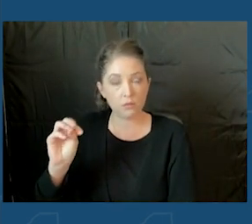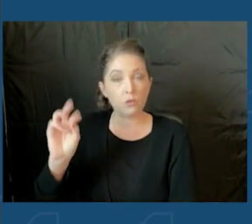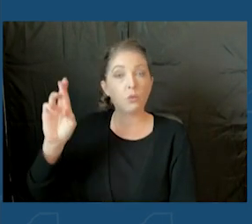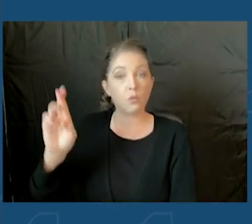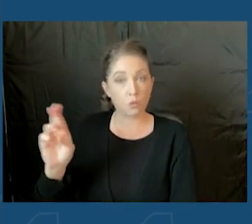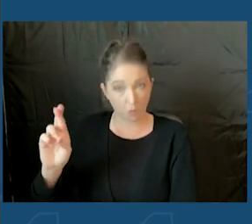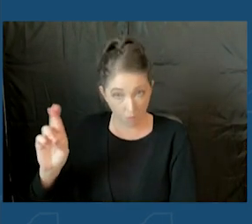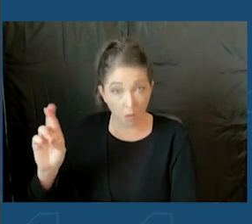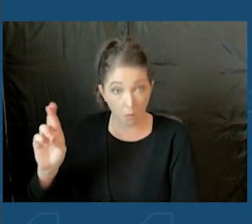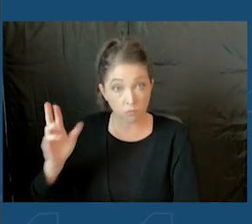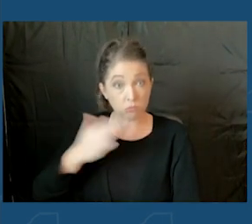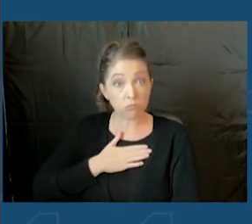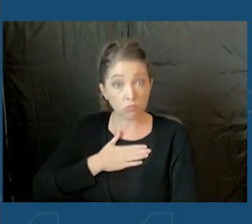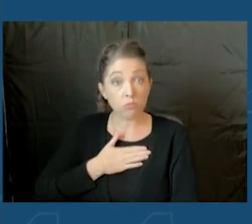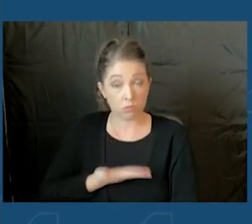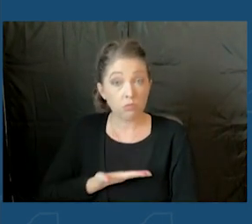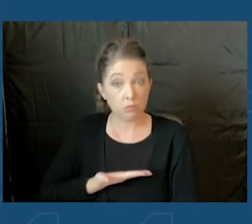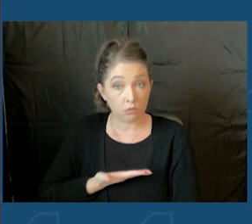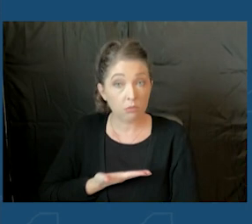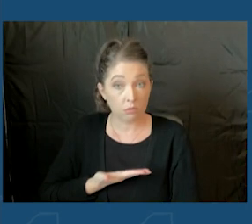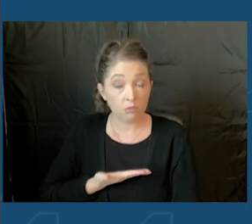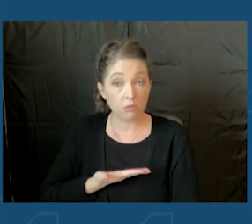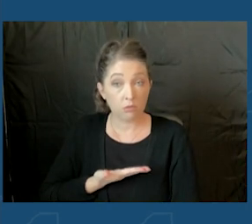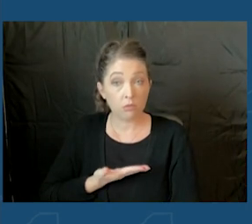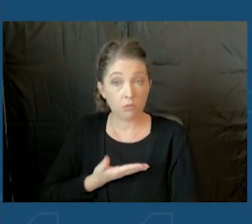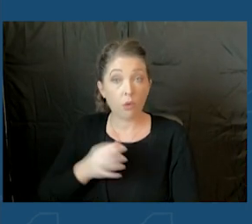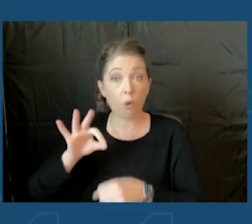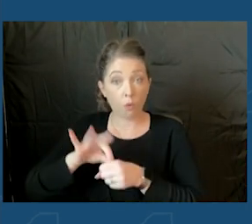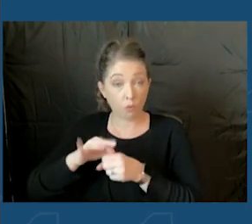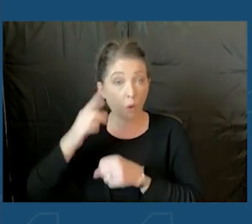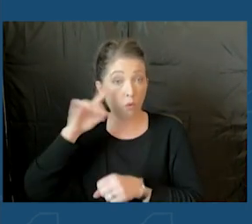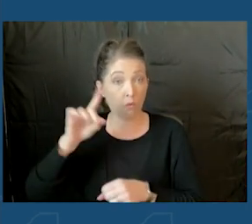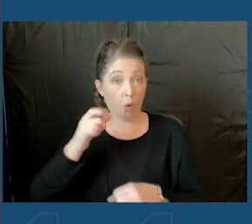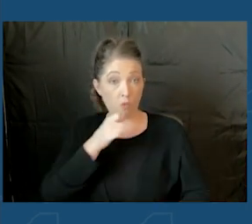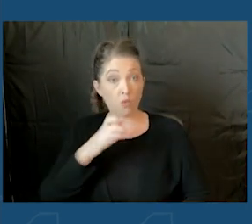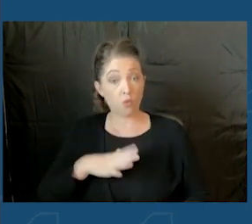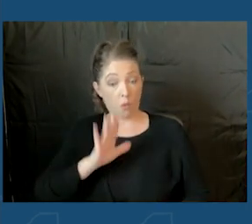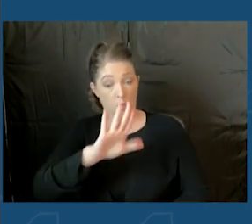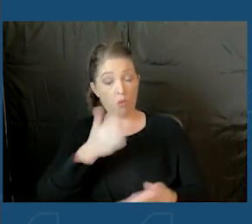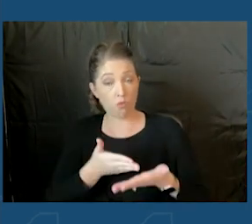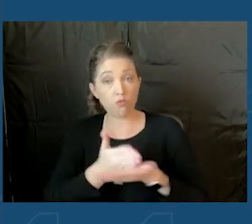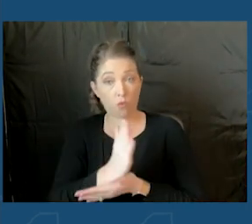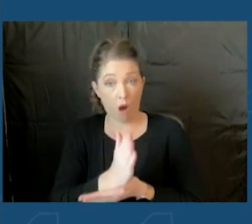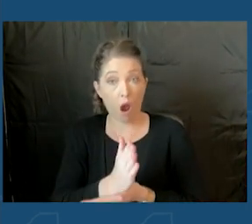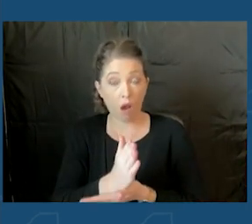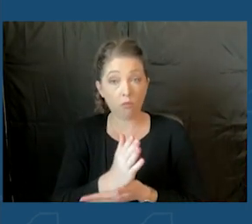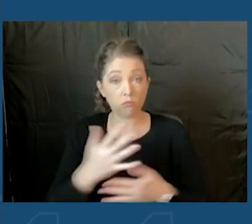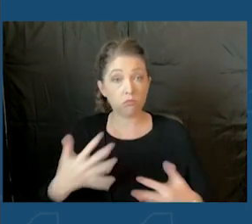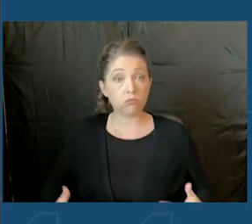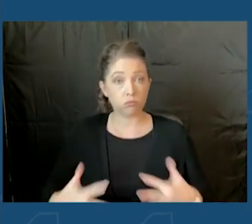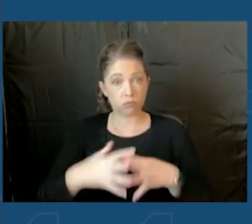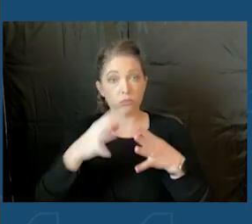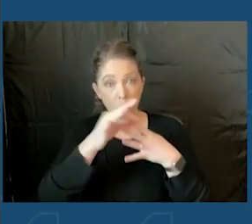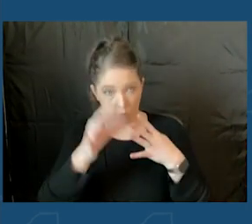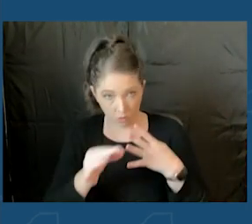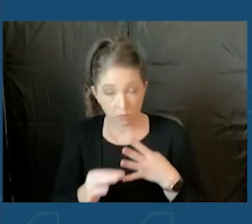were willing to vote for a woman's right to reproductive